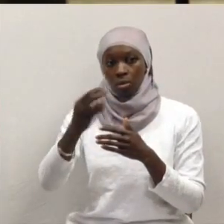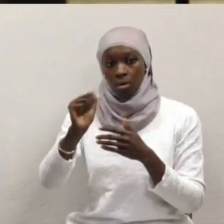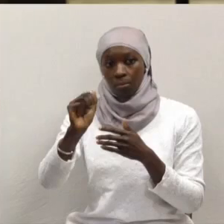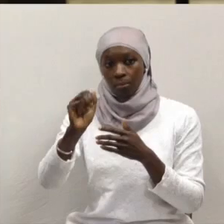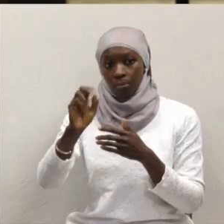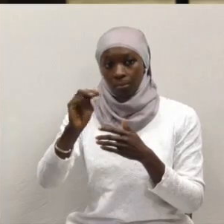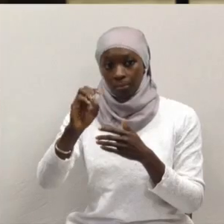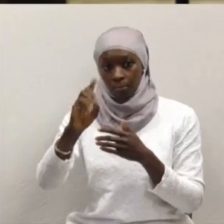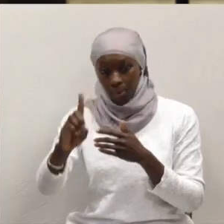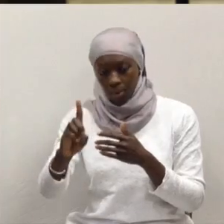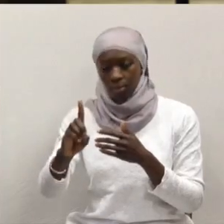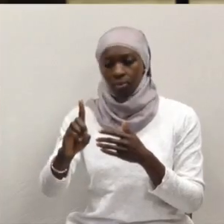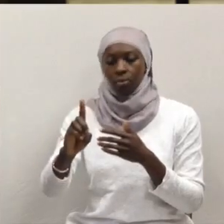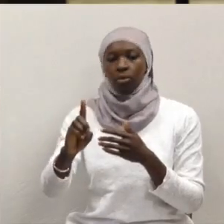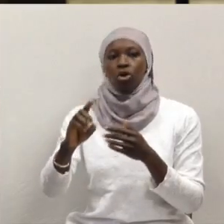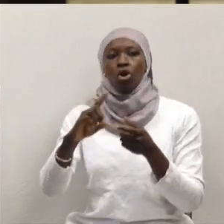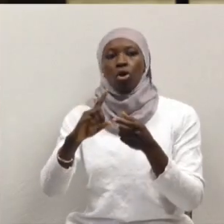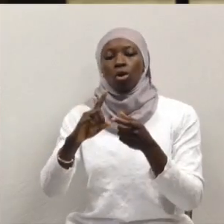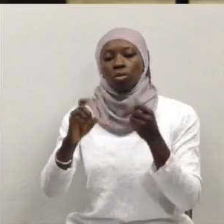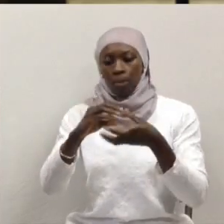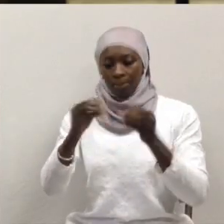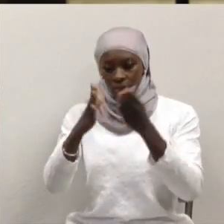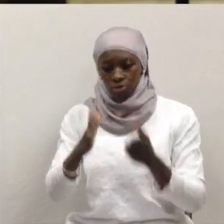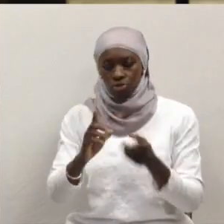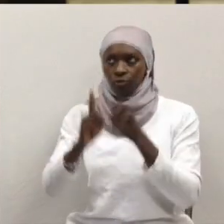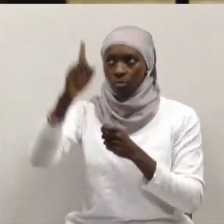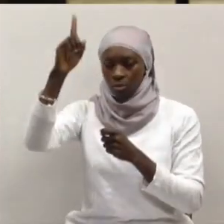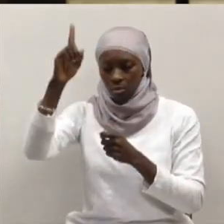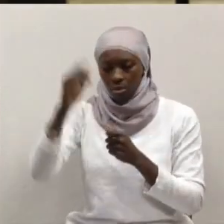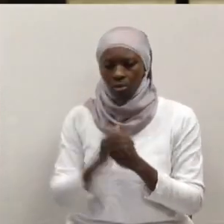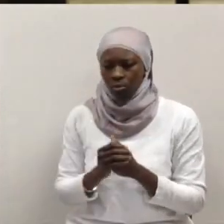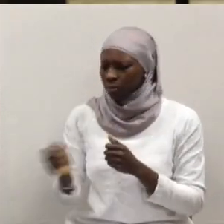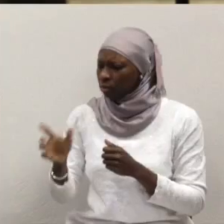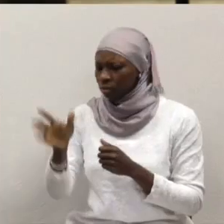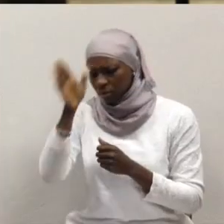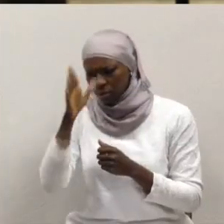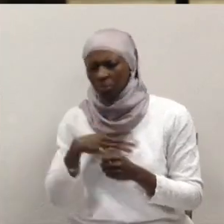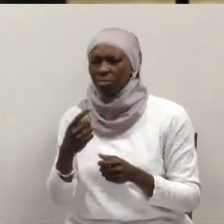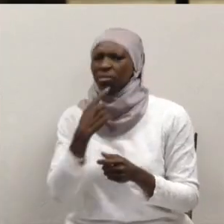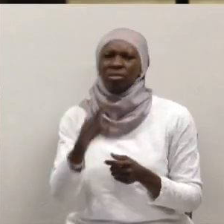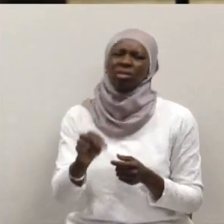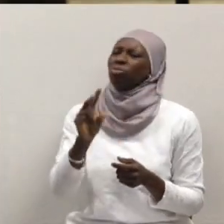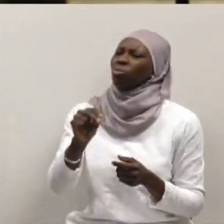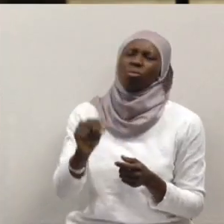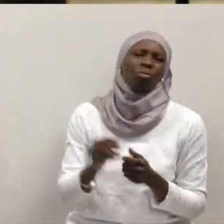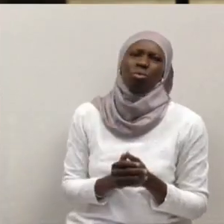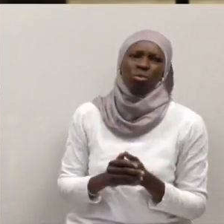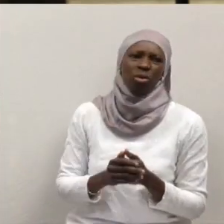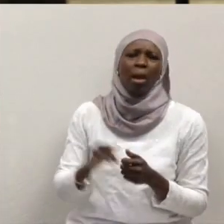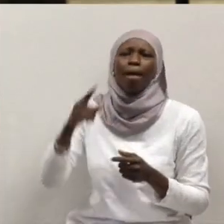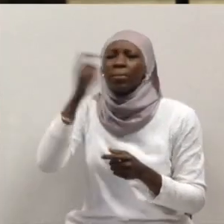you. So remove it. So he told Imam Ali, remove it, Ali. Ali